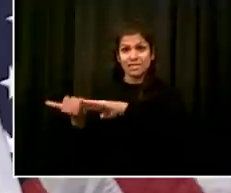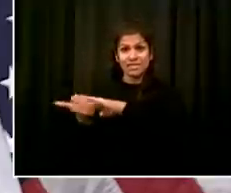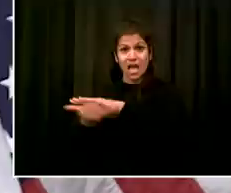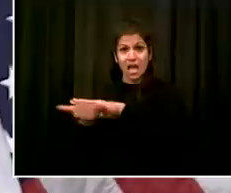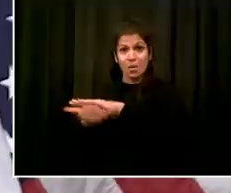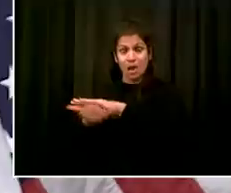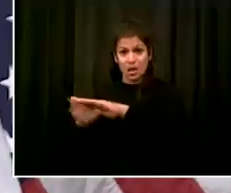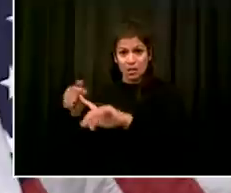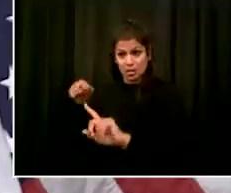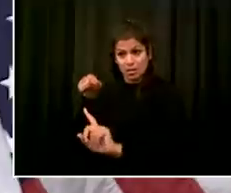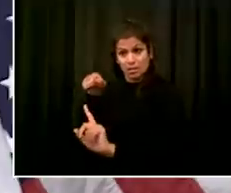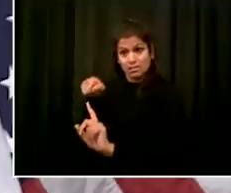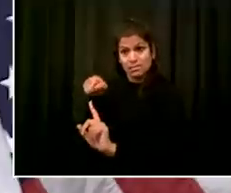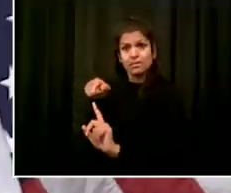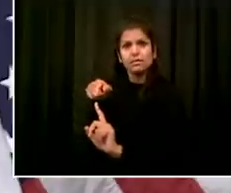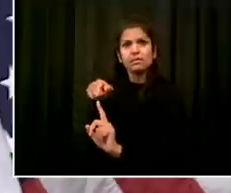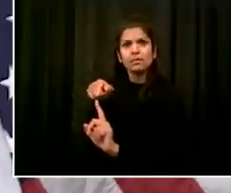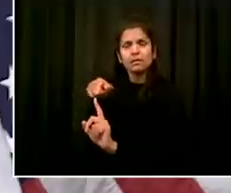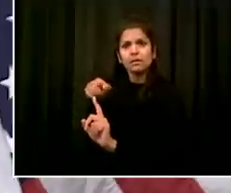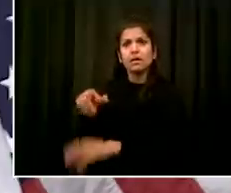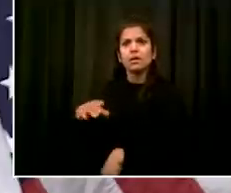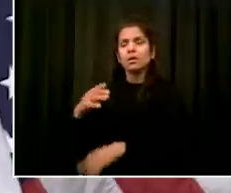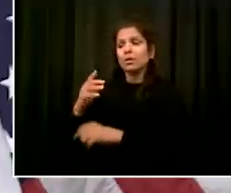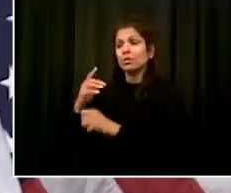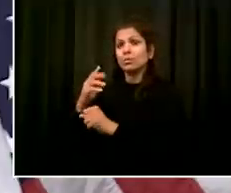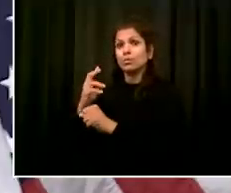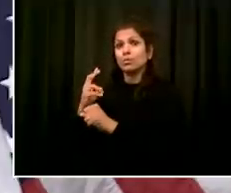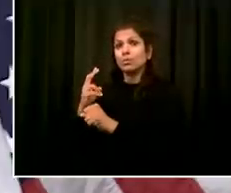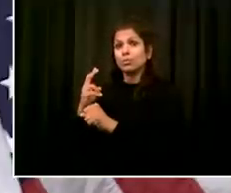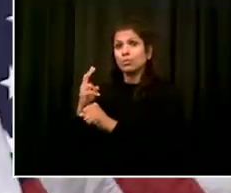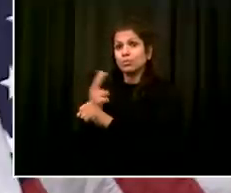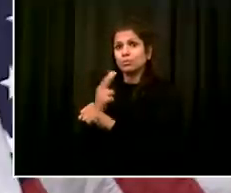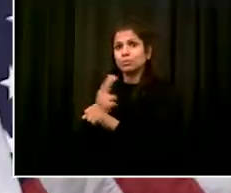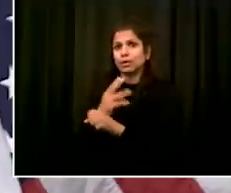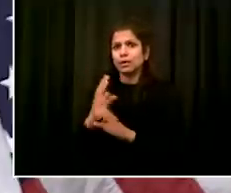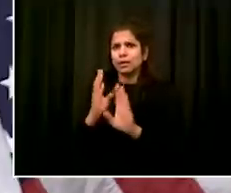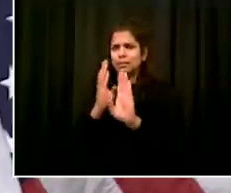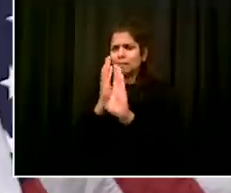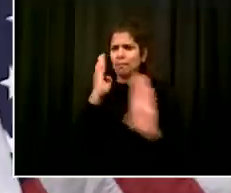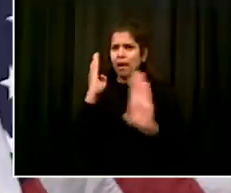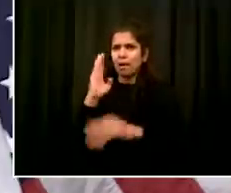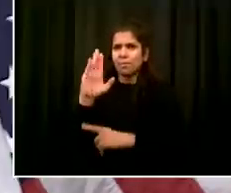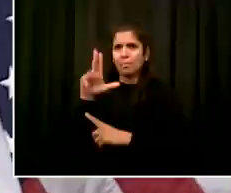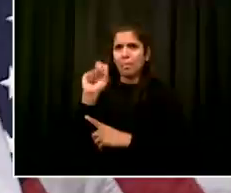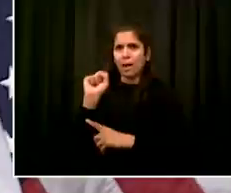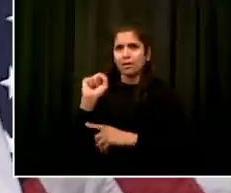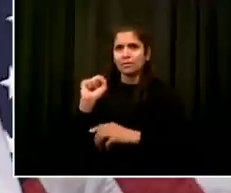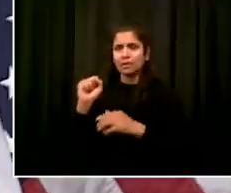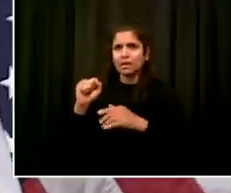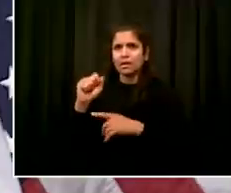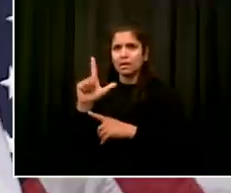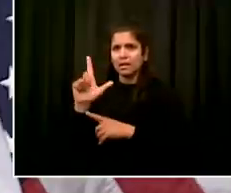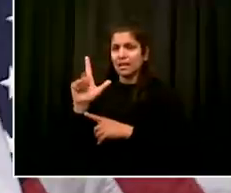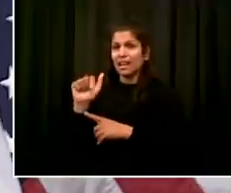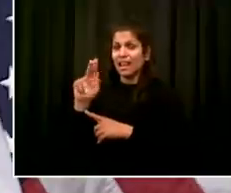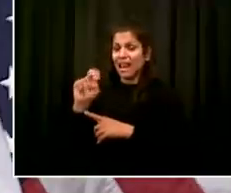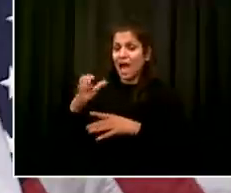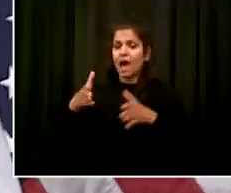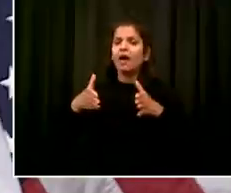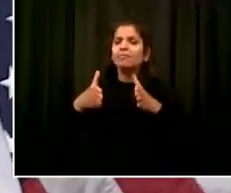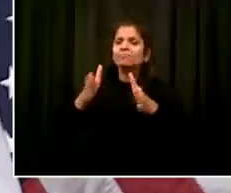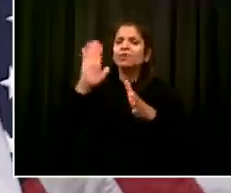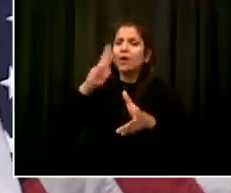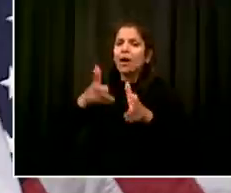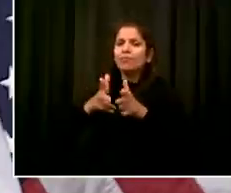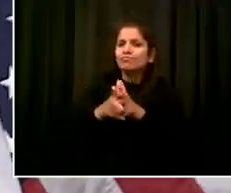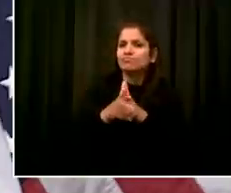weeks. So when is the city going to make a commitment to installing bus lanes? Thank you, Dave. Those are great questions. We absolutely,